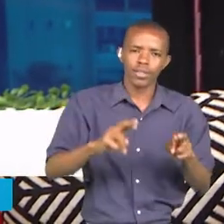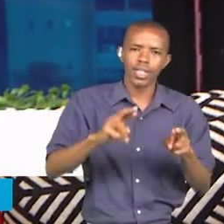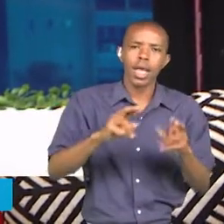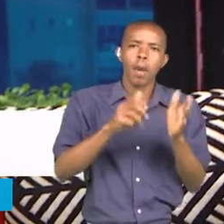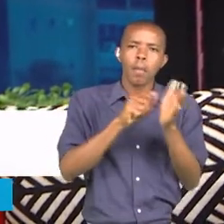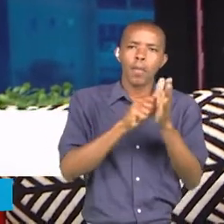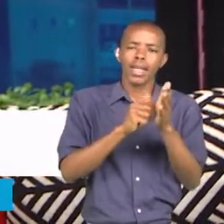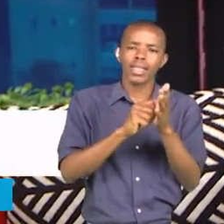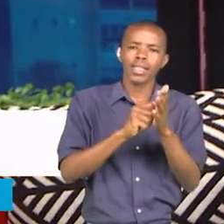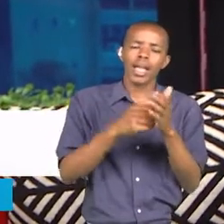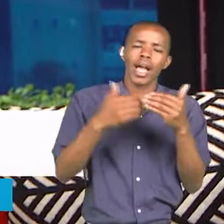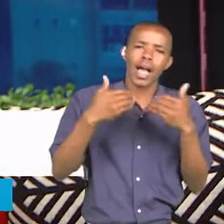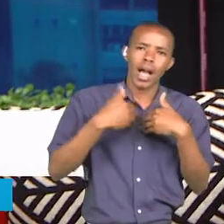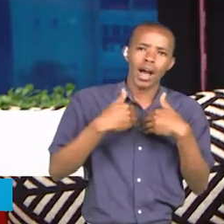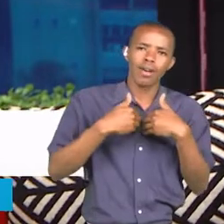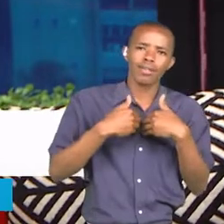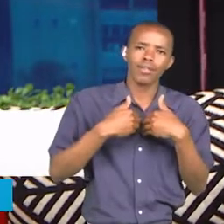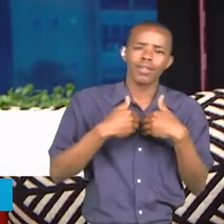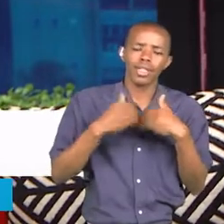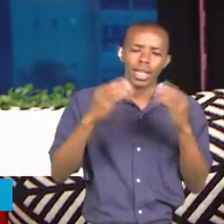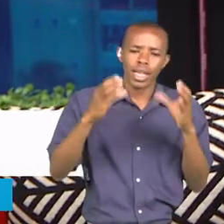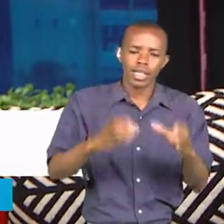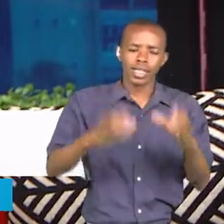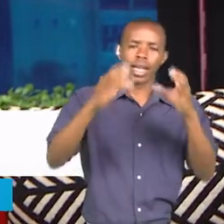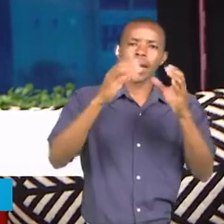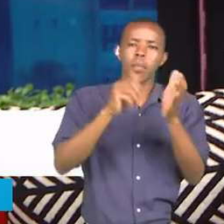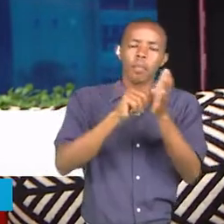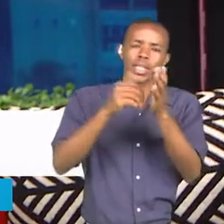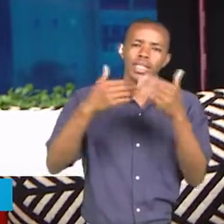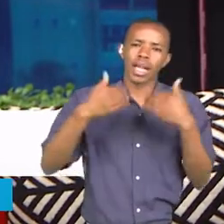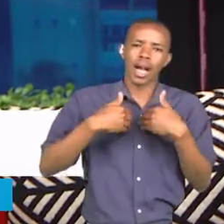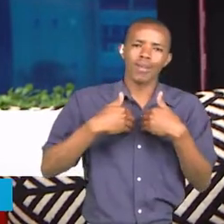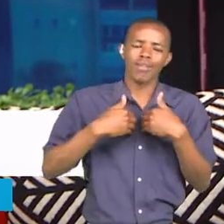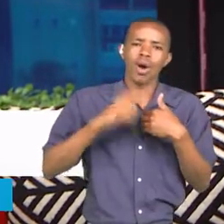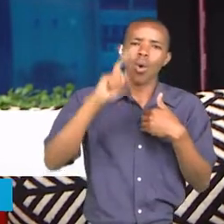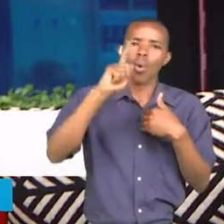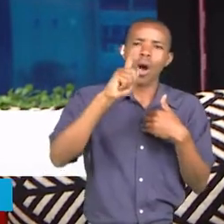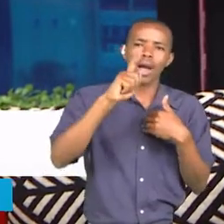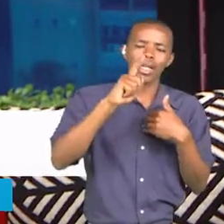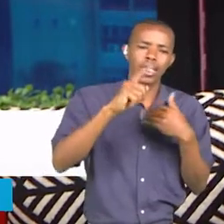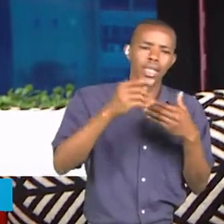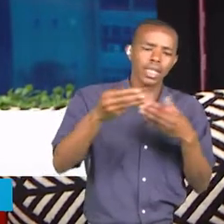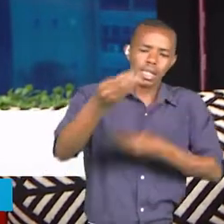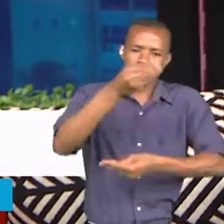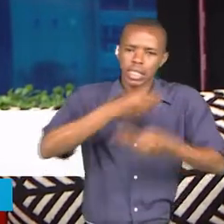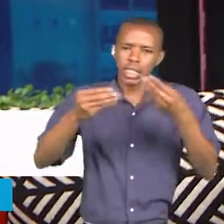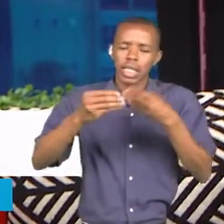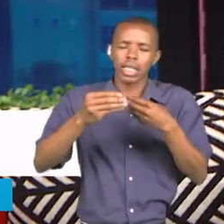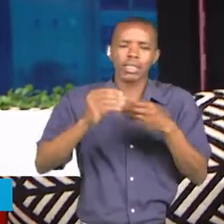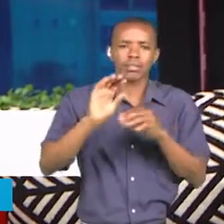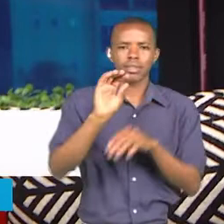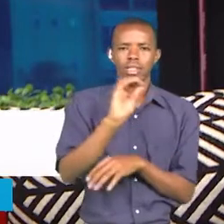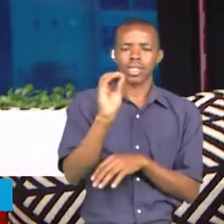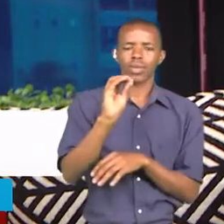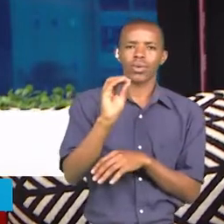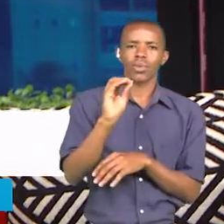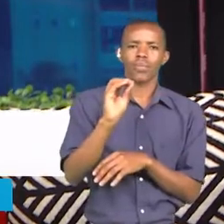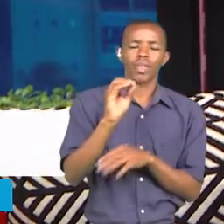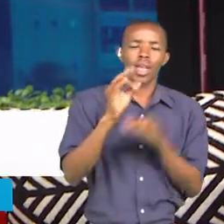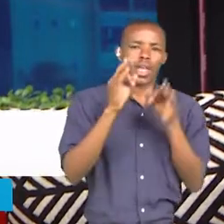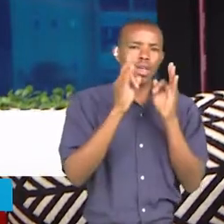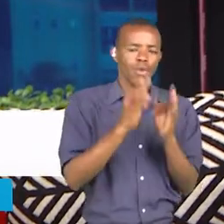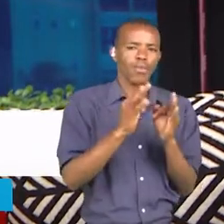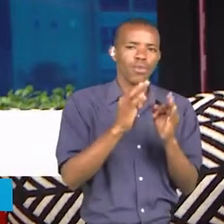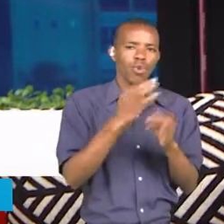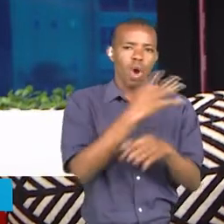know, who still have thousands of sacks of maize, no one that were not sold to the NCPB. Yeah. And so